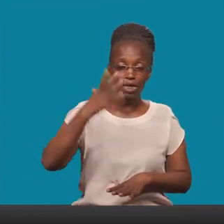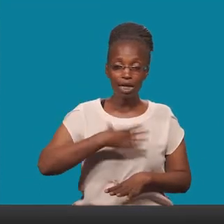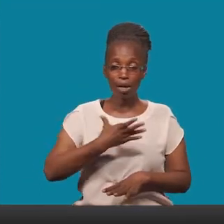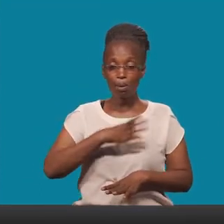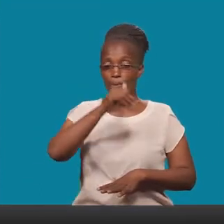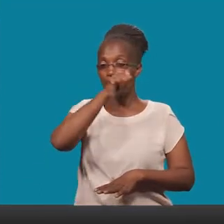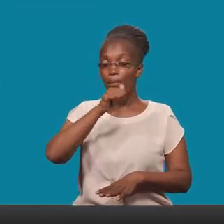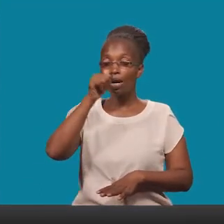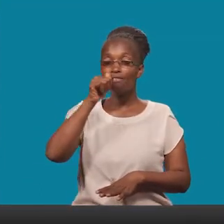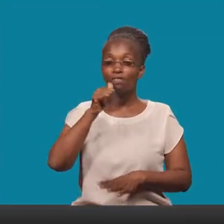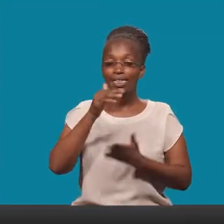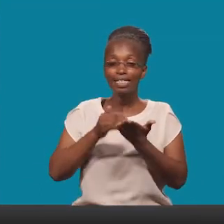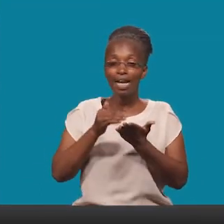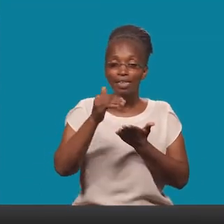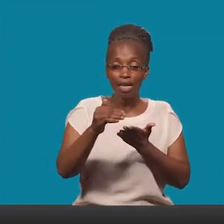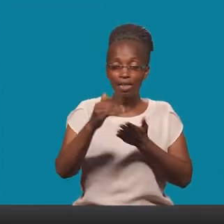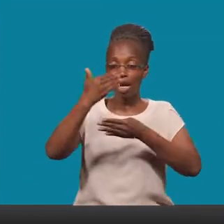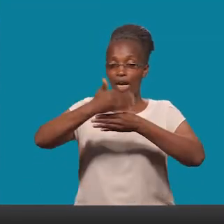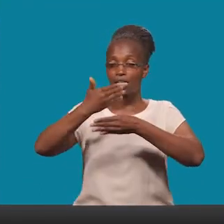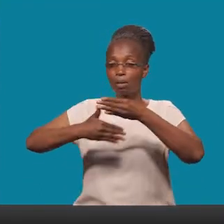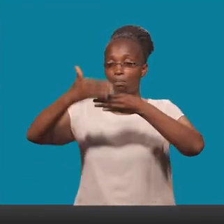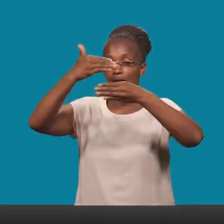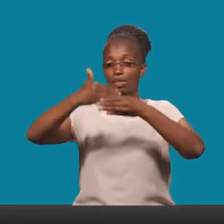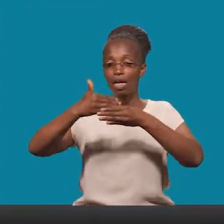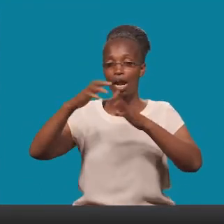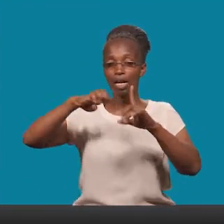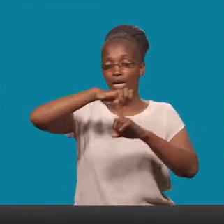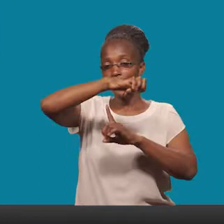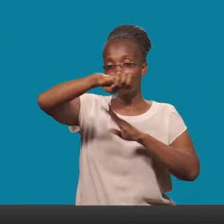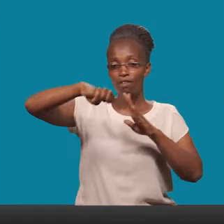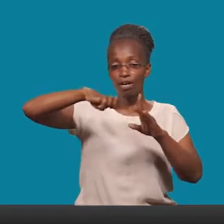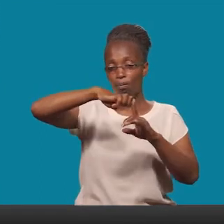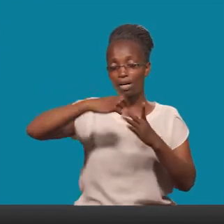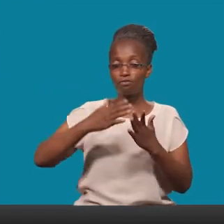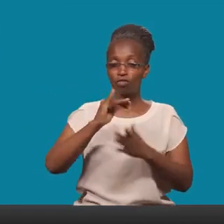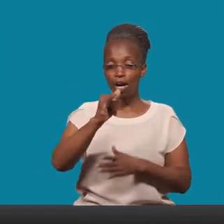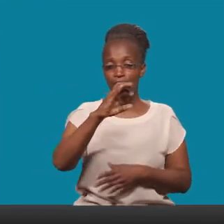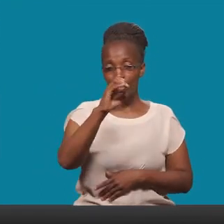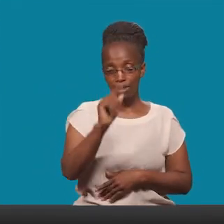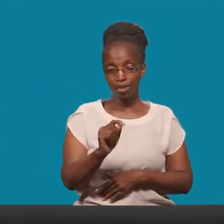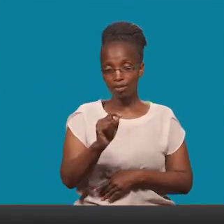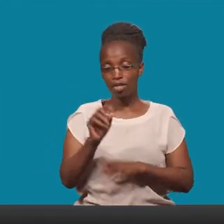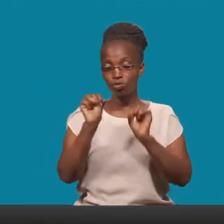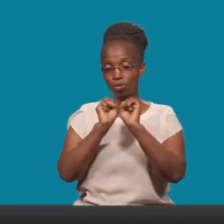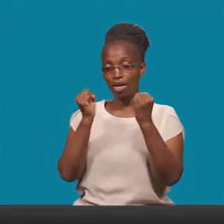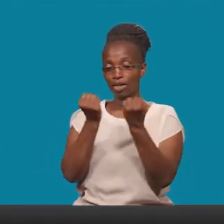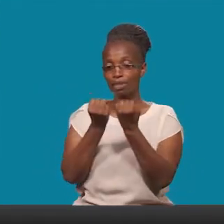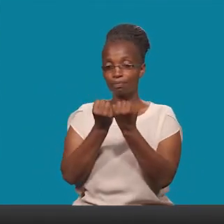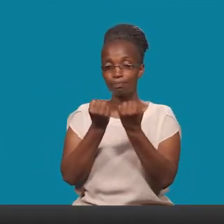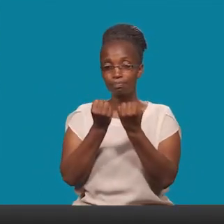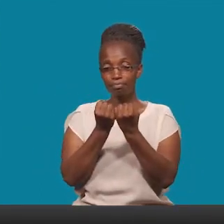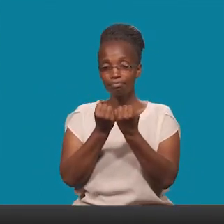created opportunities for Kenyans in the private sector and built an enabling environment for an